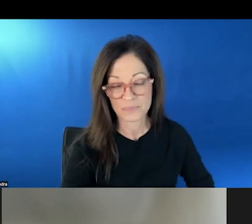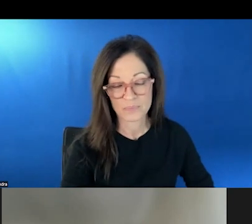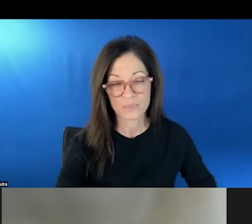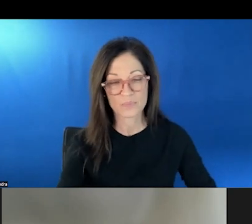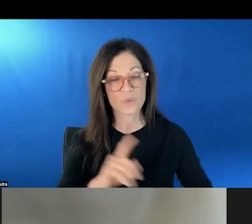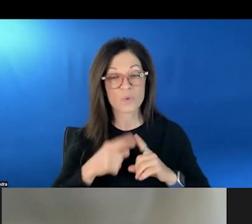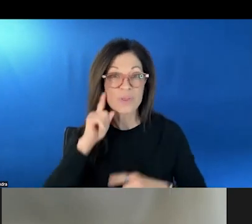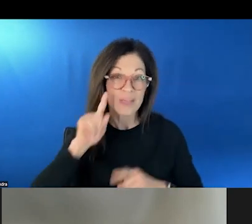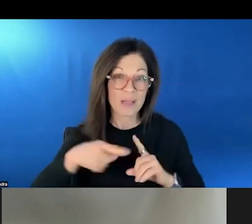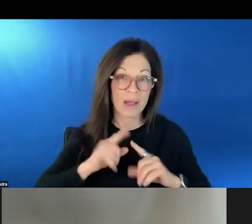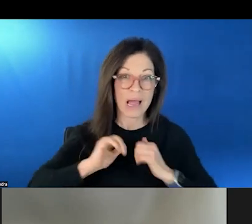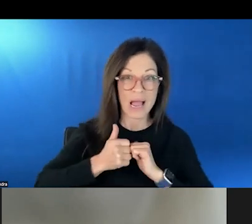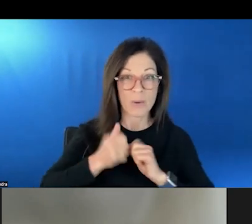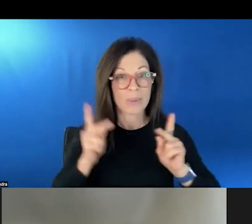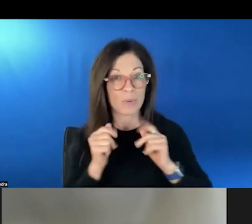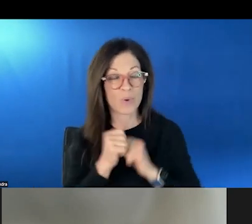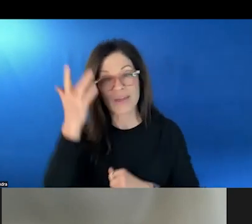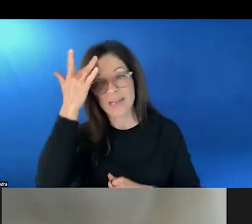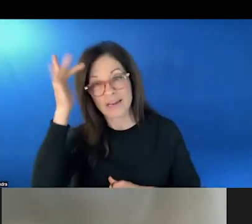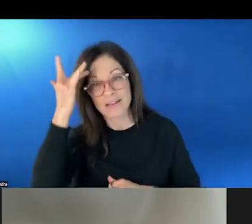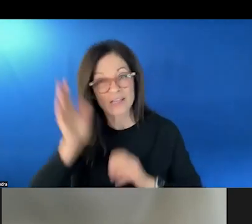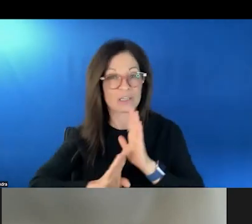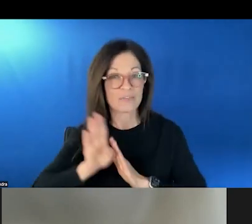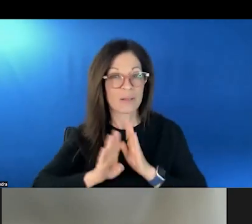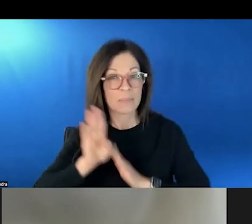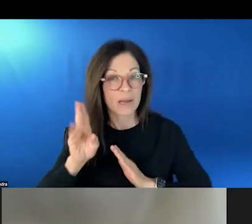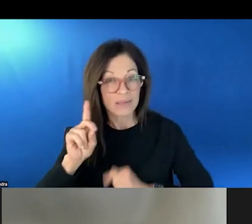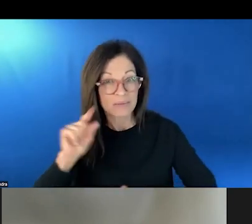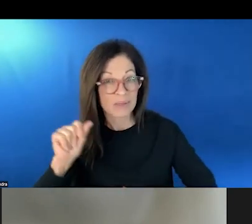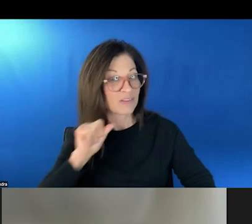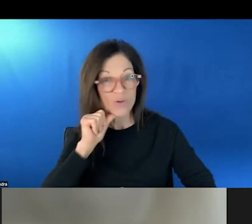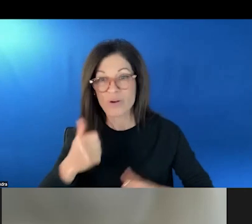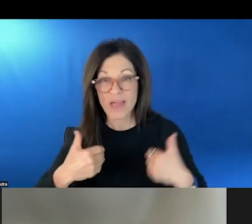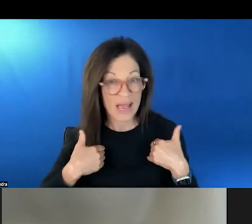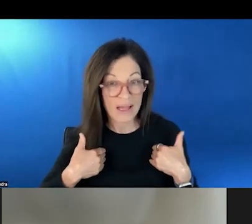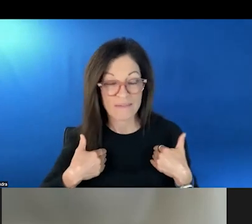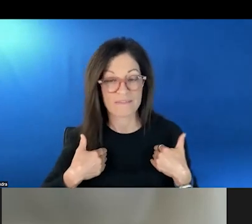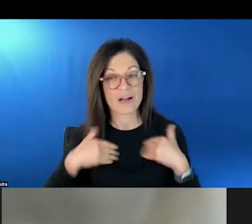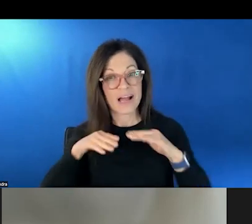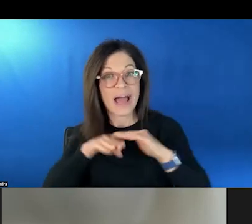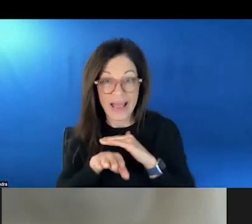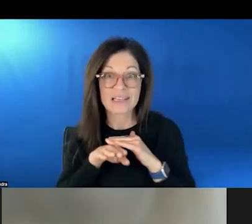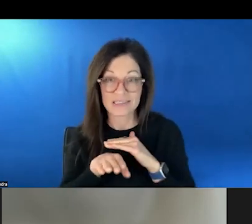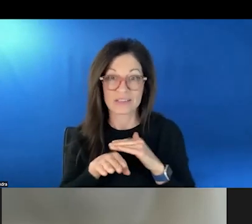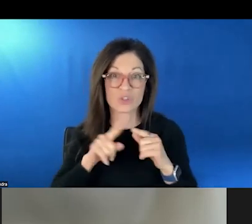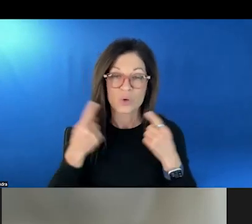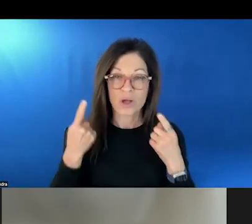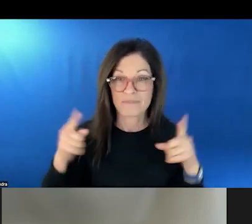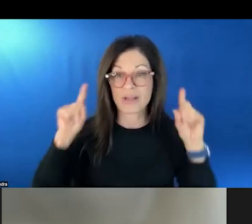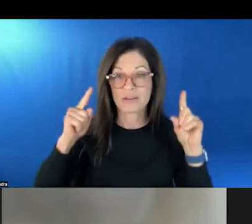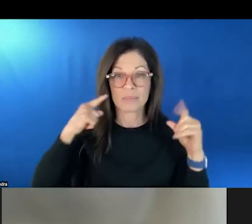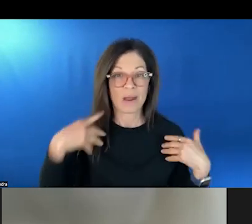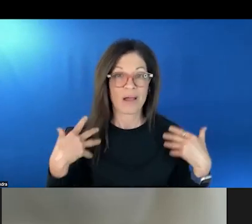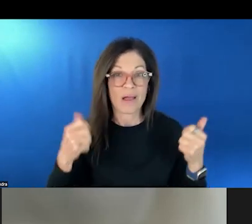how individuals with intellectual and developmental disabilities don't have access to effective mental health